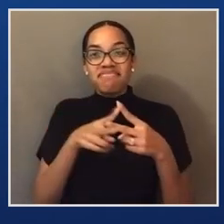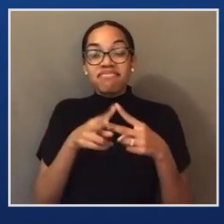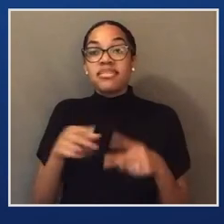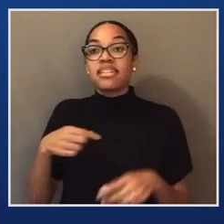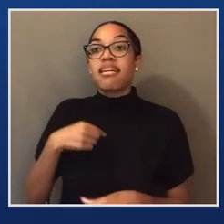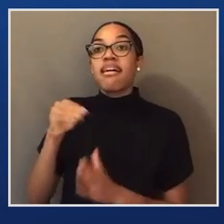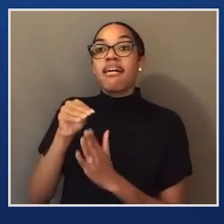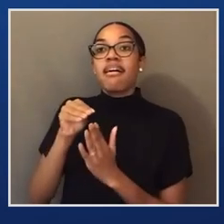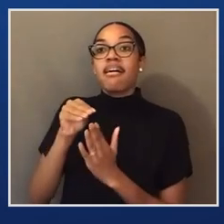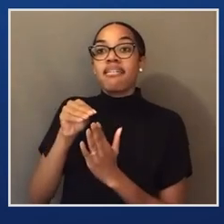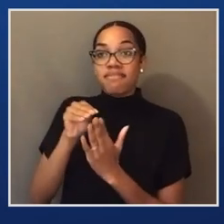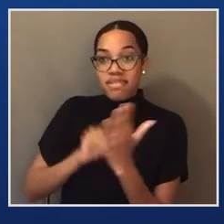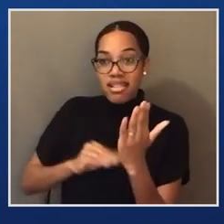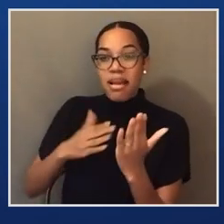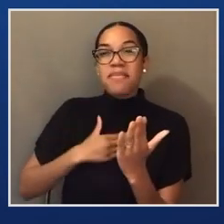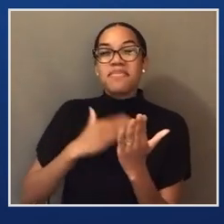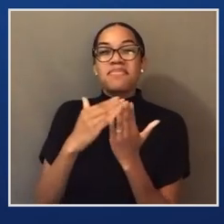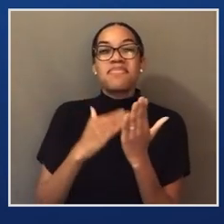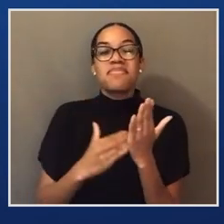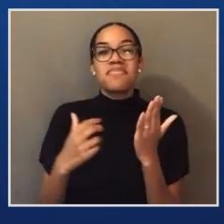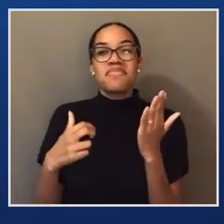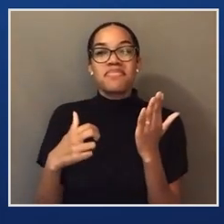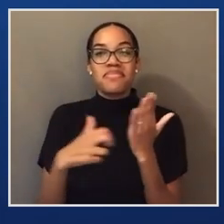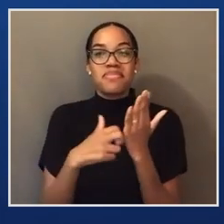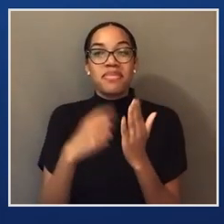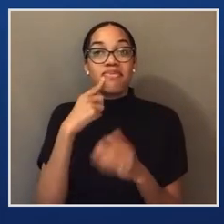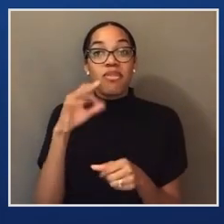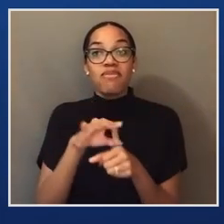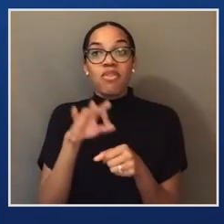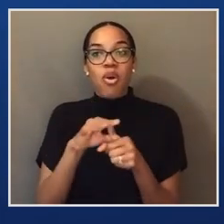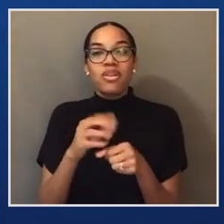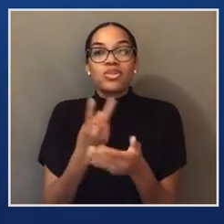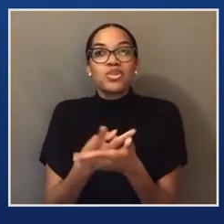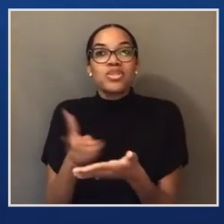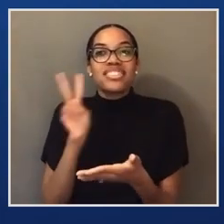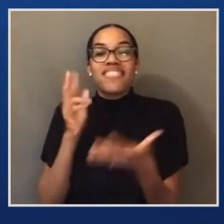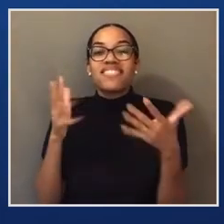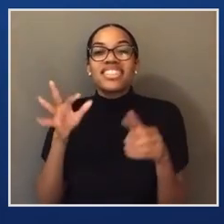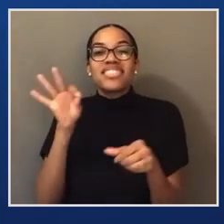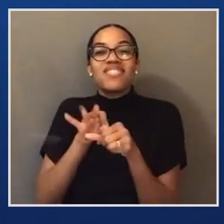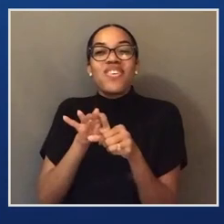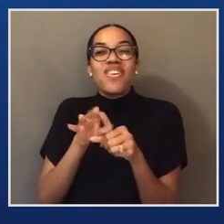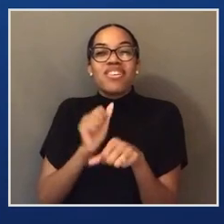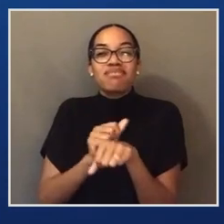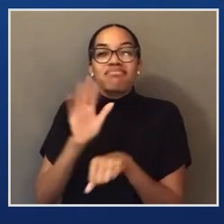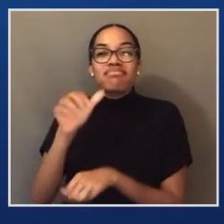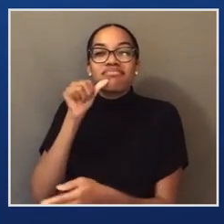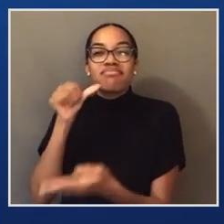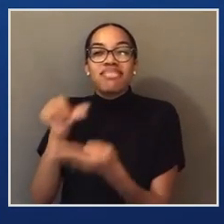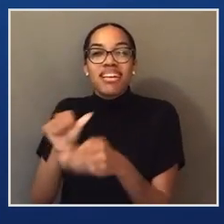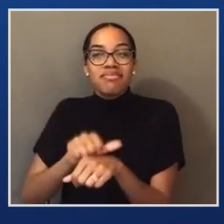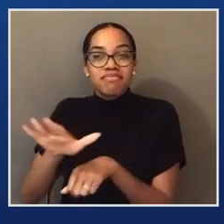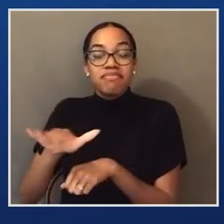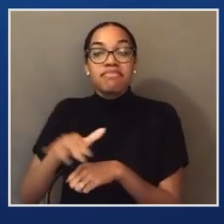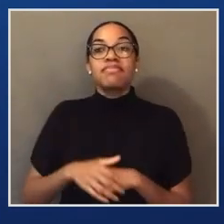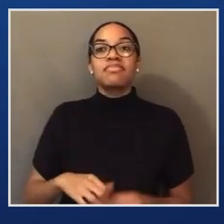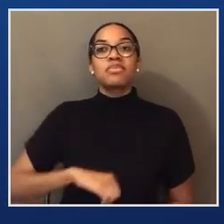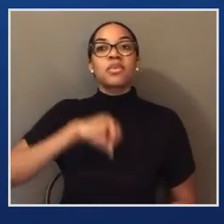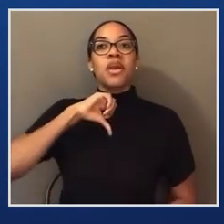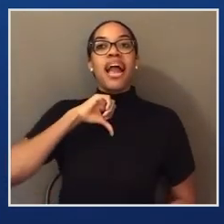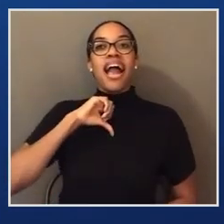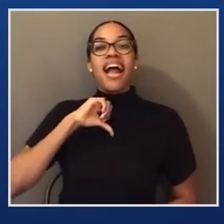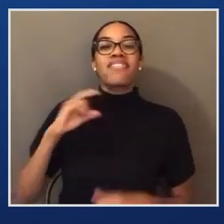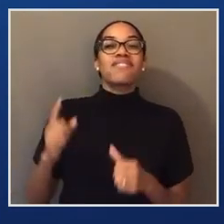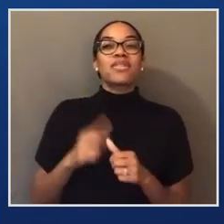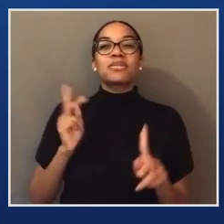mail ballot and taking it into the county's drop-off location. I was proud to be one of the first people to move this country forward. You can help also